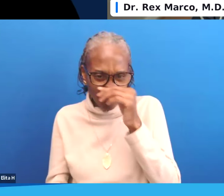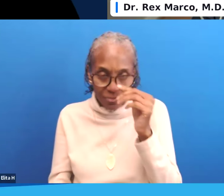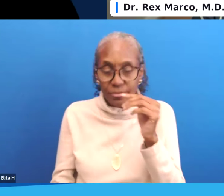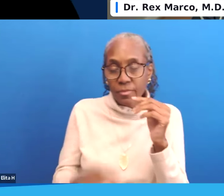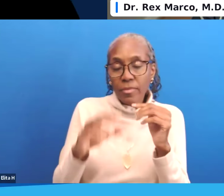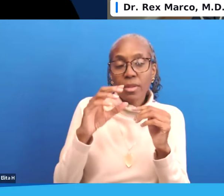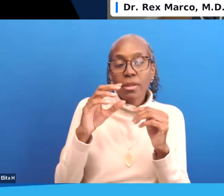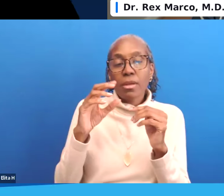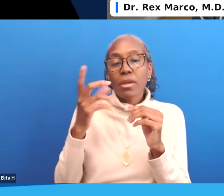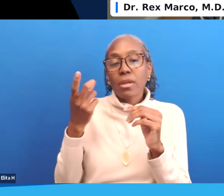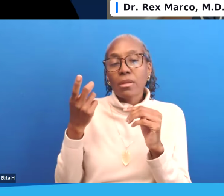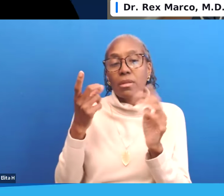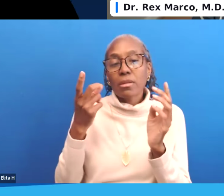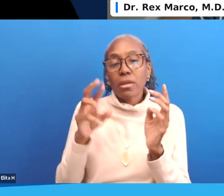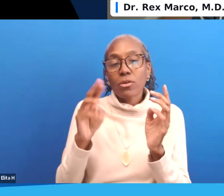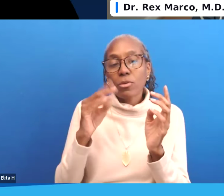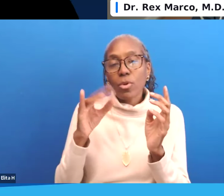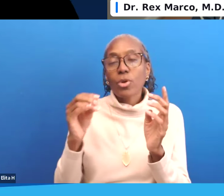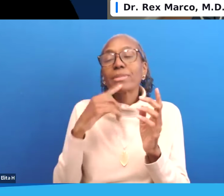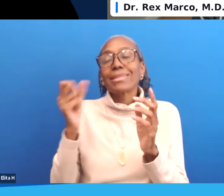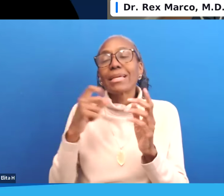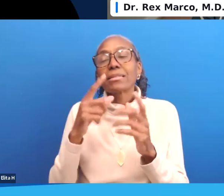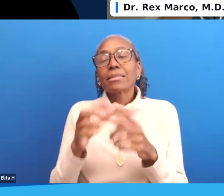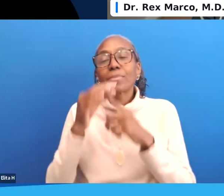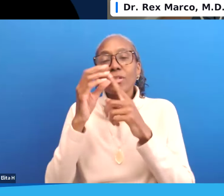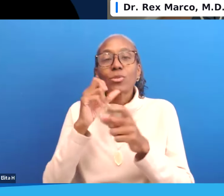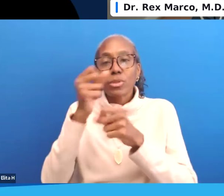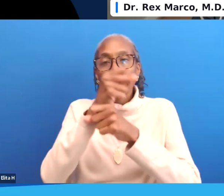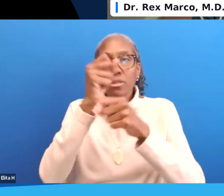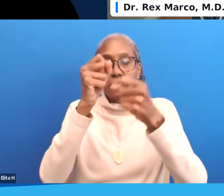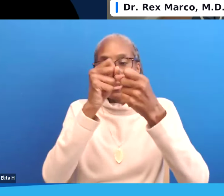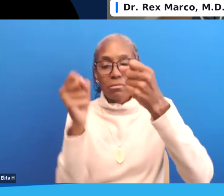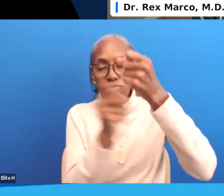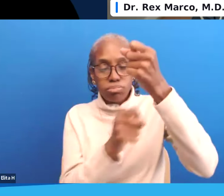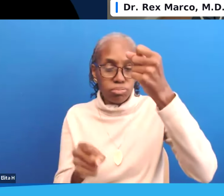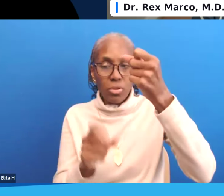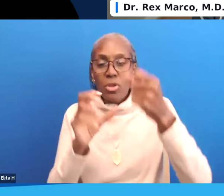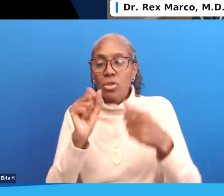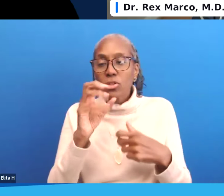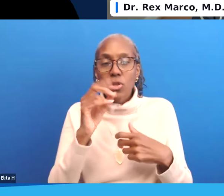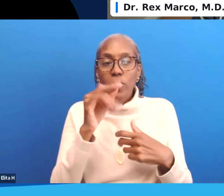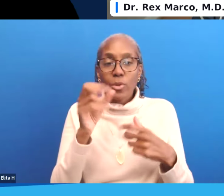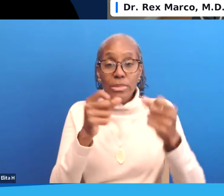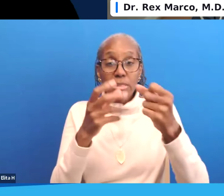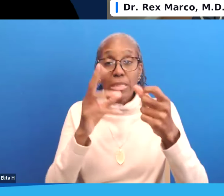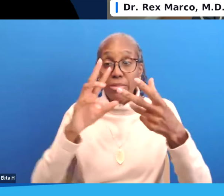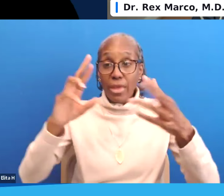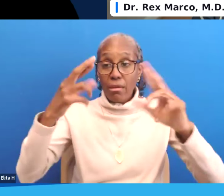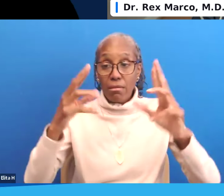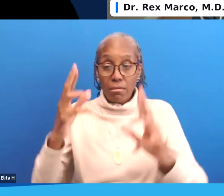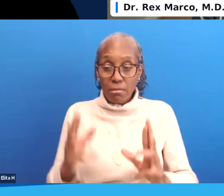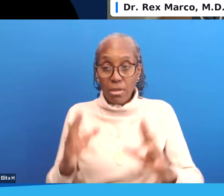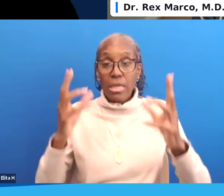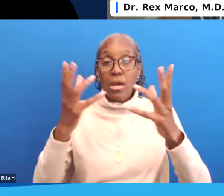Yes, especially in scoliosis, where that instrumentation, when you do take it out, the